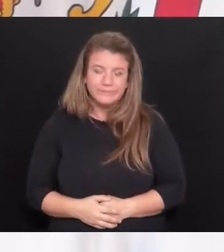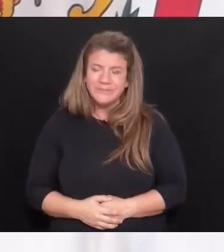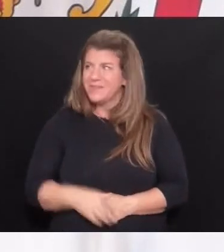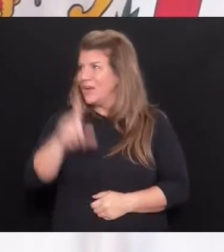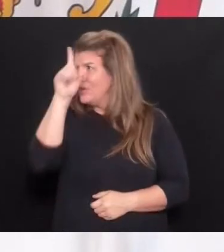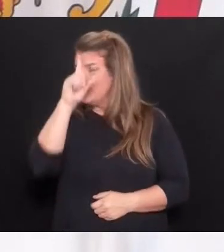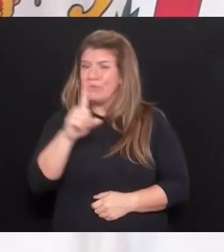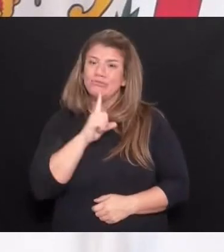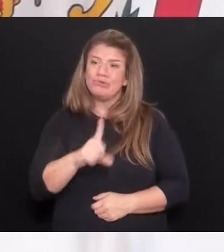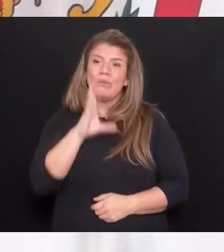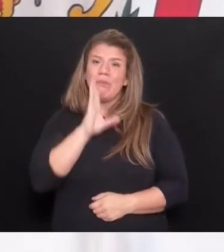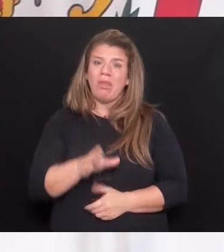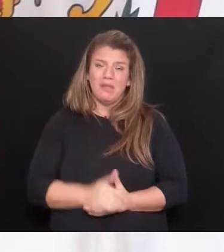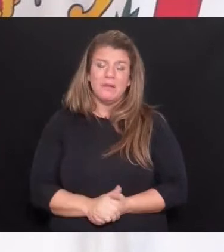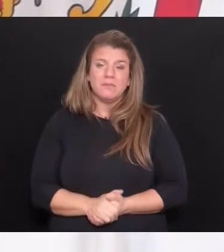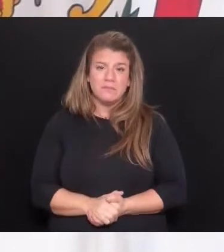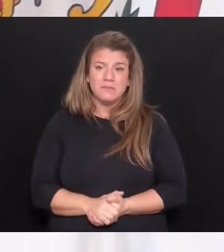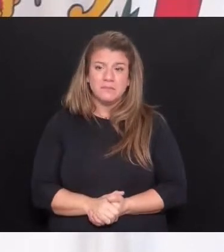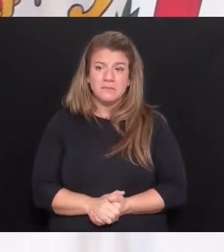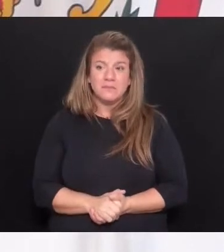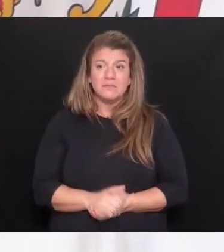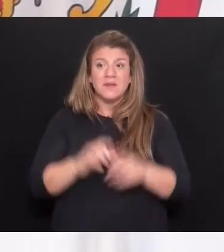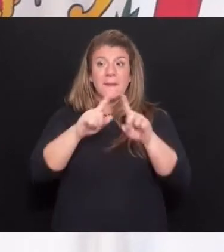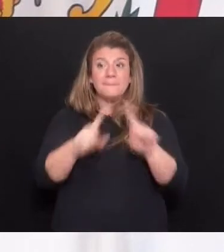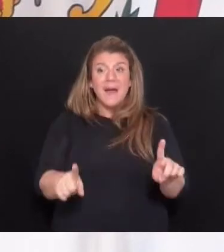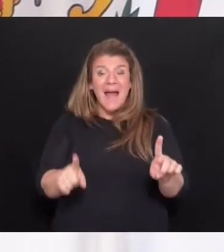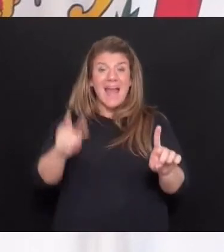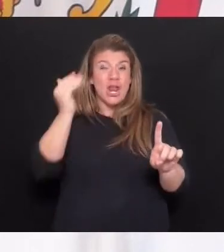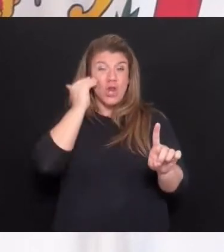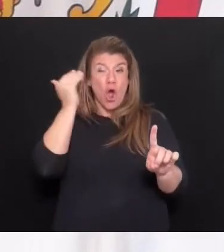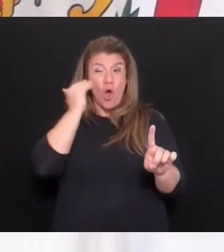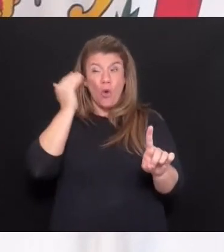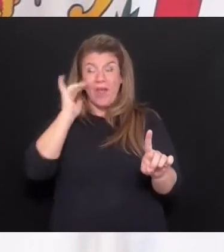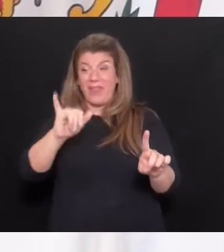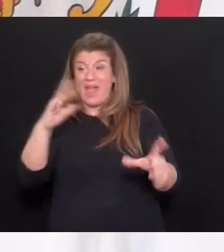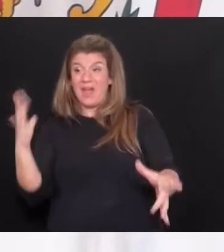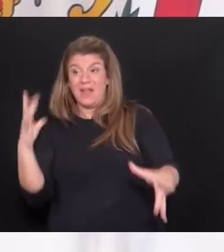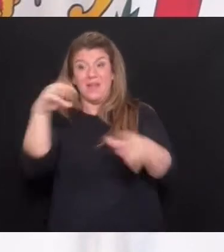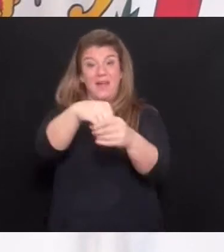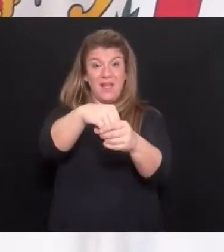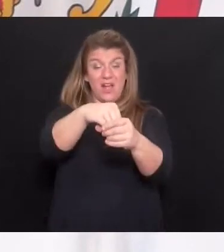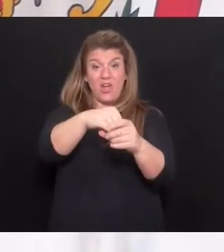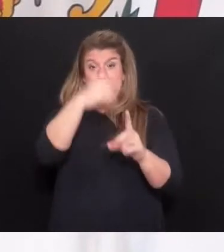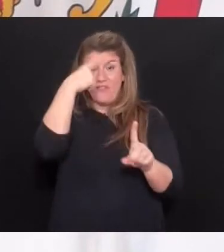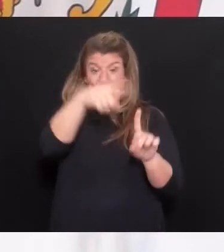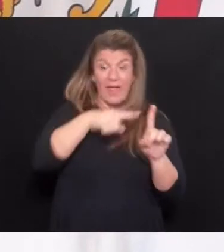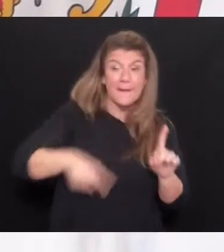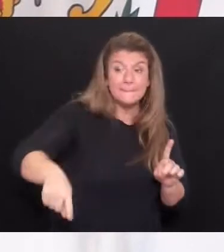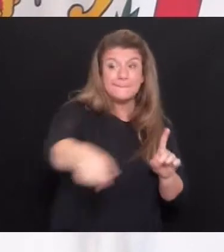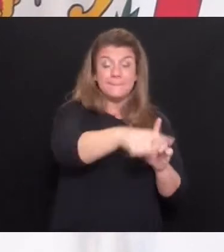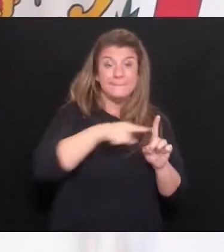that. But in all of that, absolutely for them,